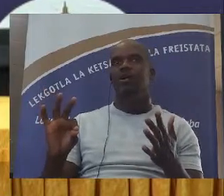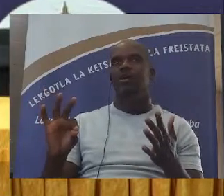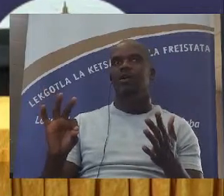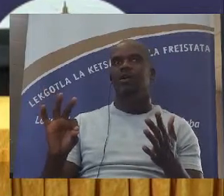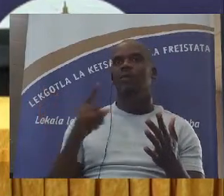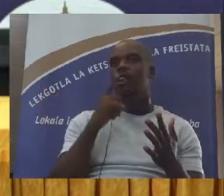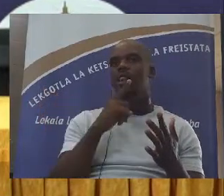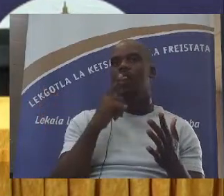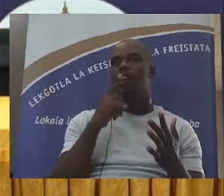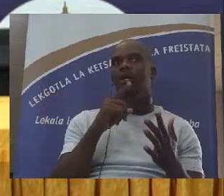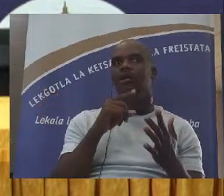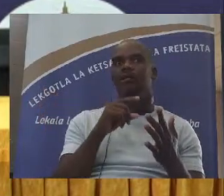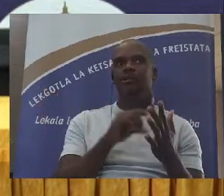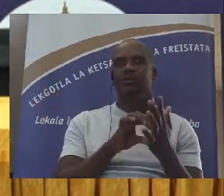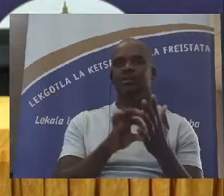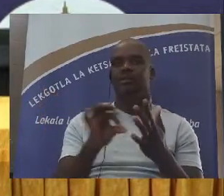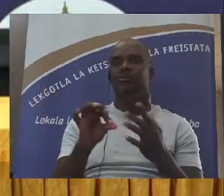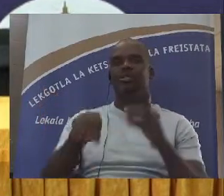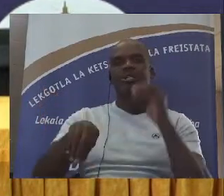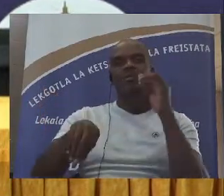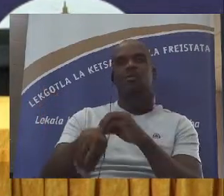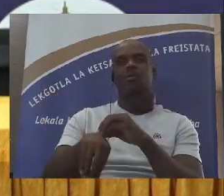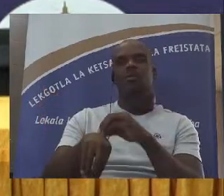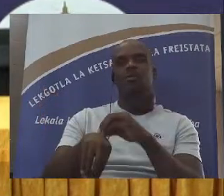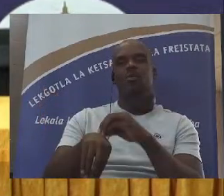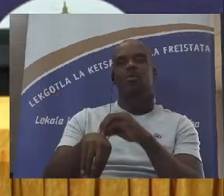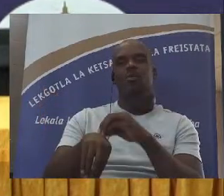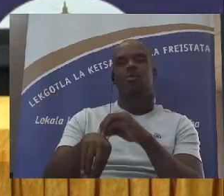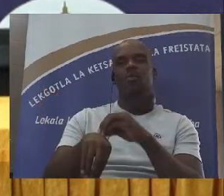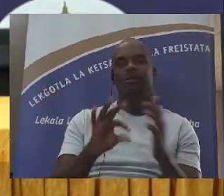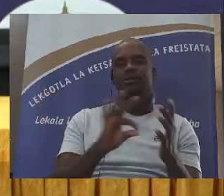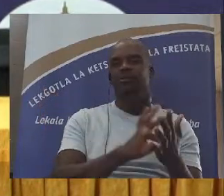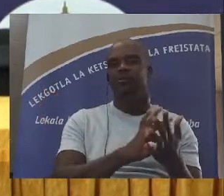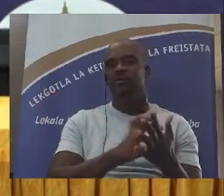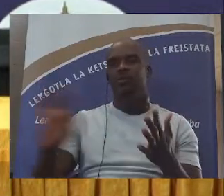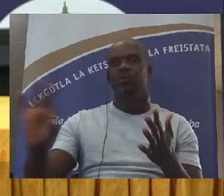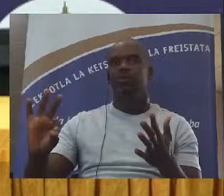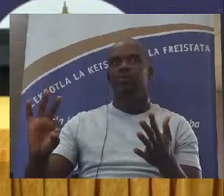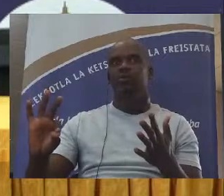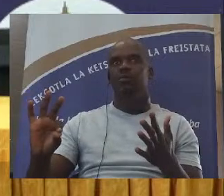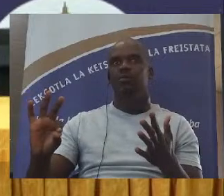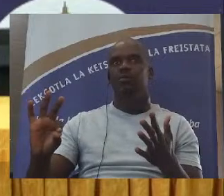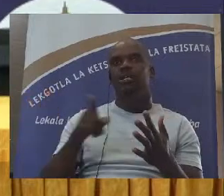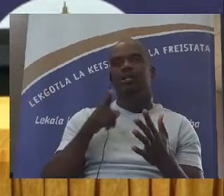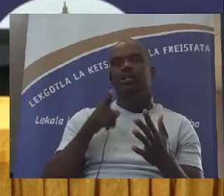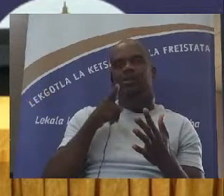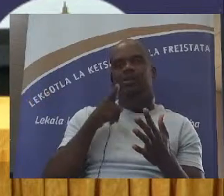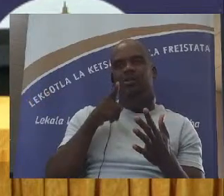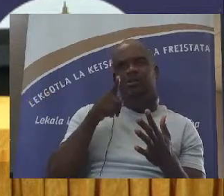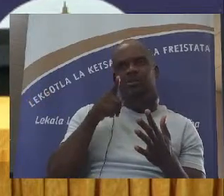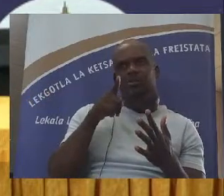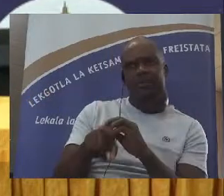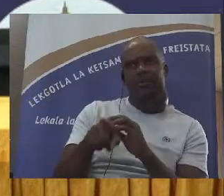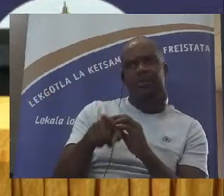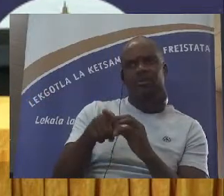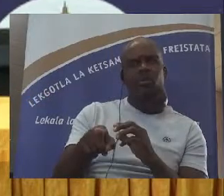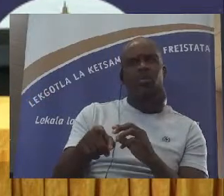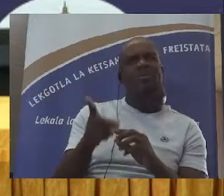I don't want the name to be written removal of the red tape. What is the red tape that you want to be